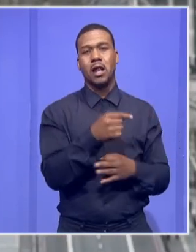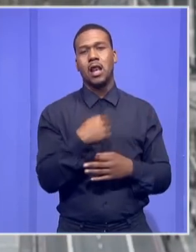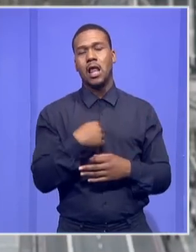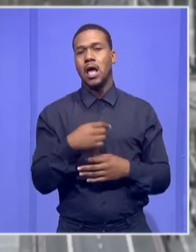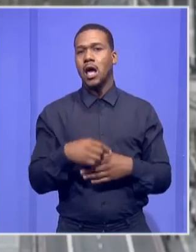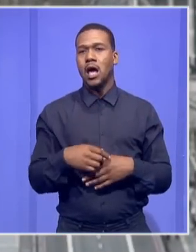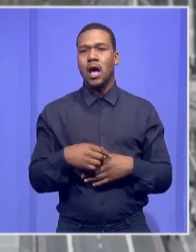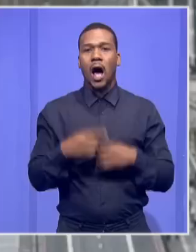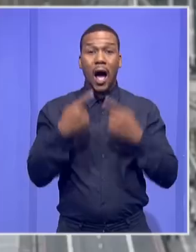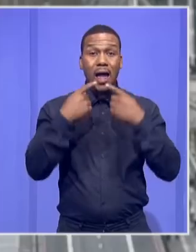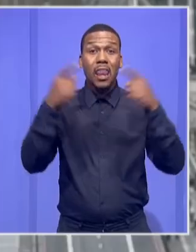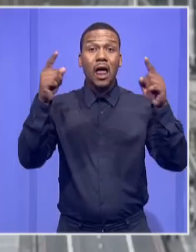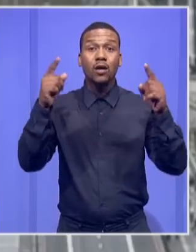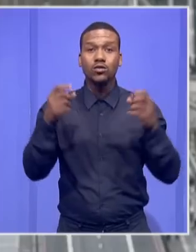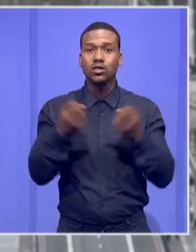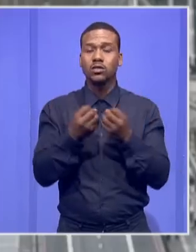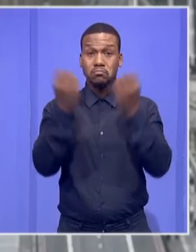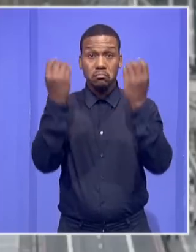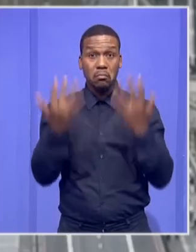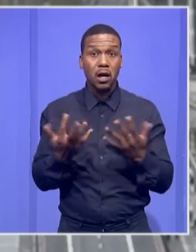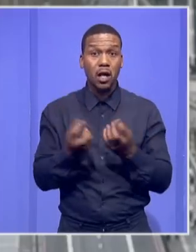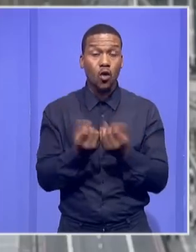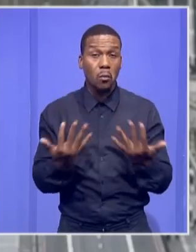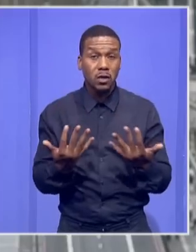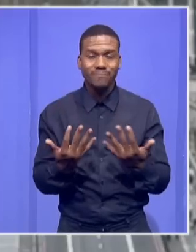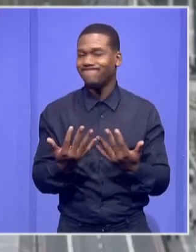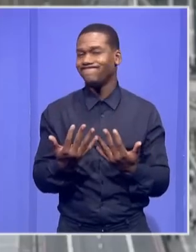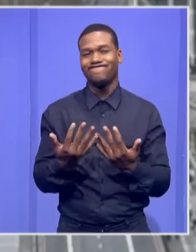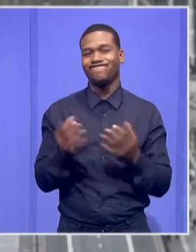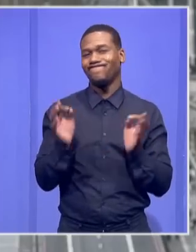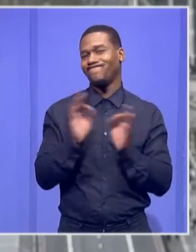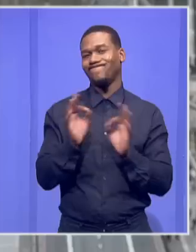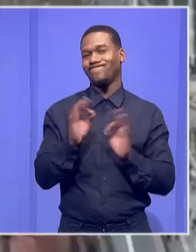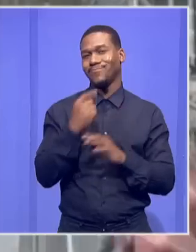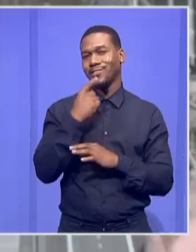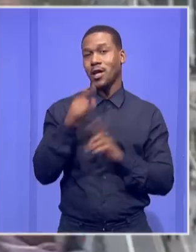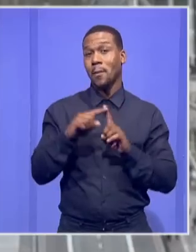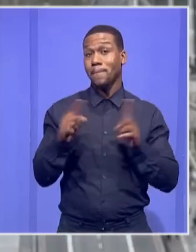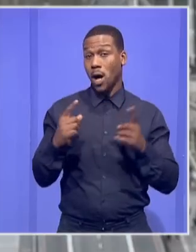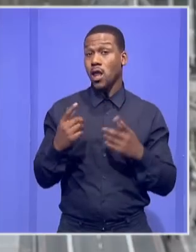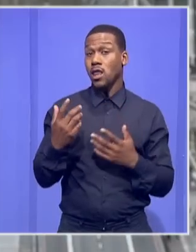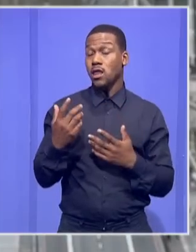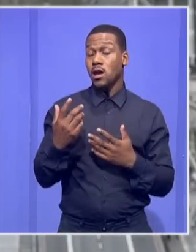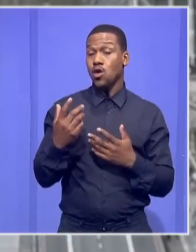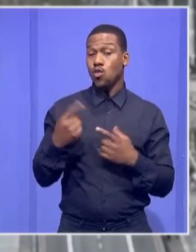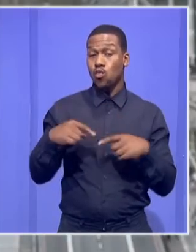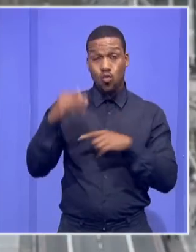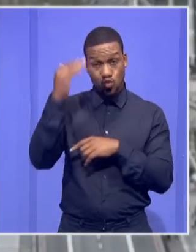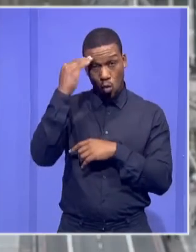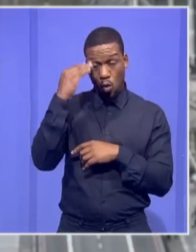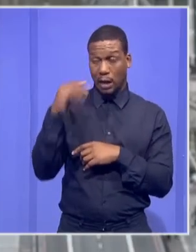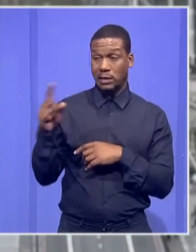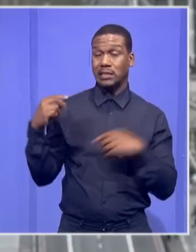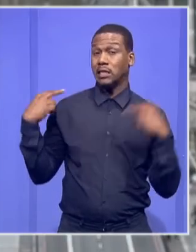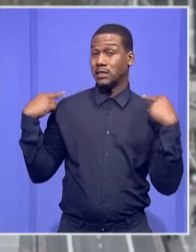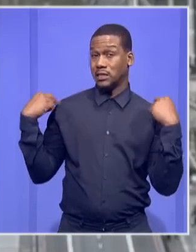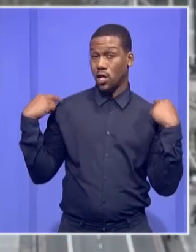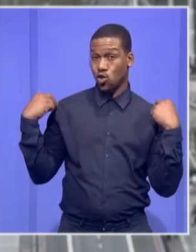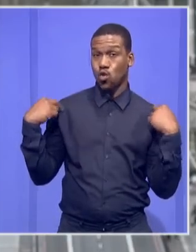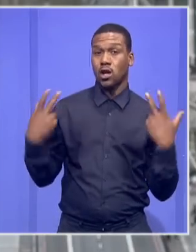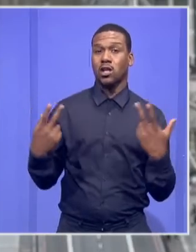they say that's because they don't know what the security costs is at the moment, and so that's only something they can